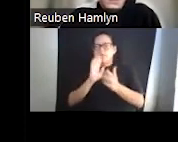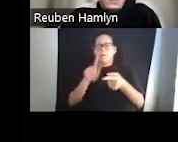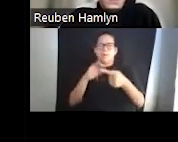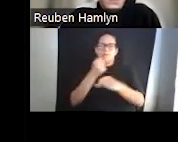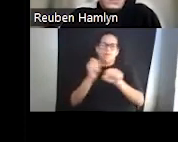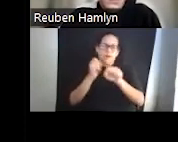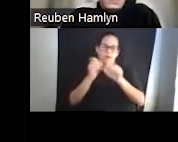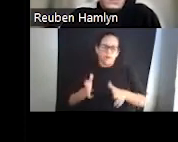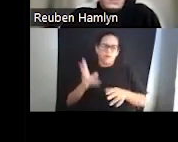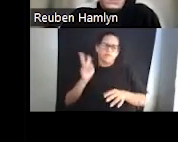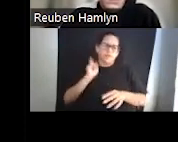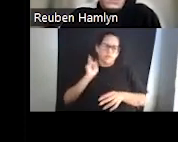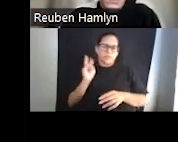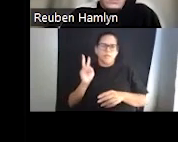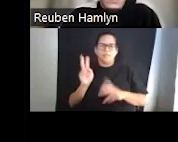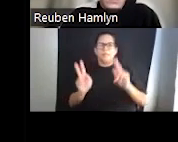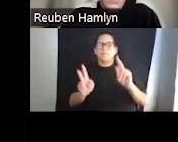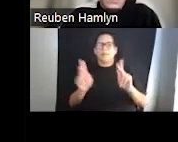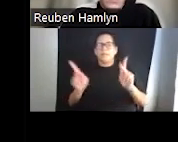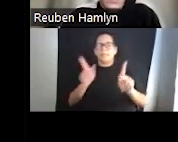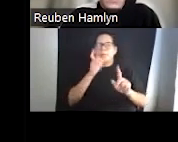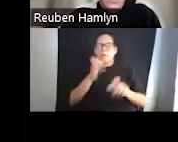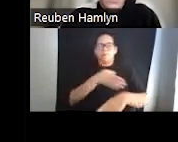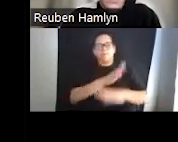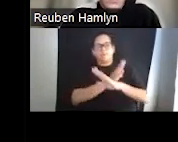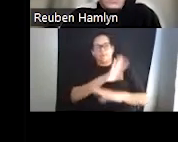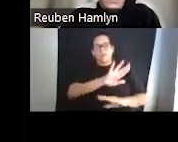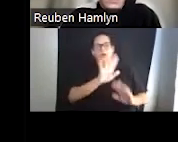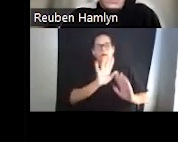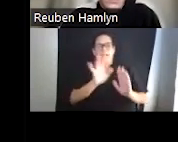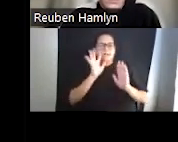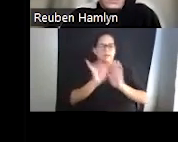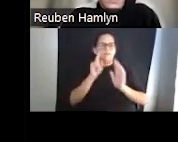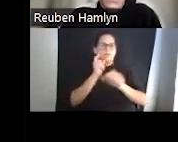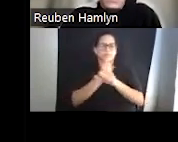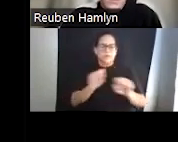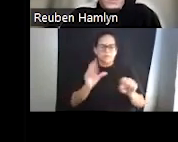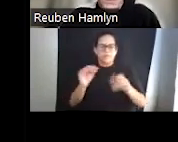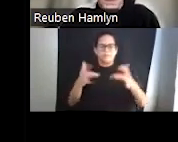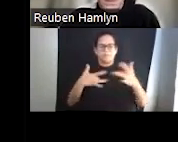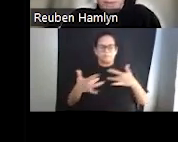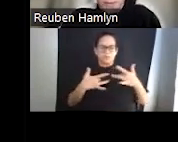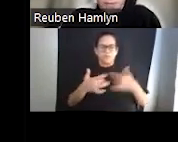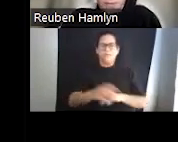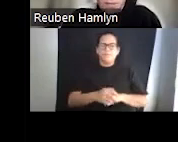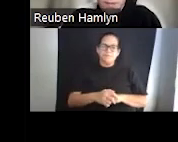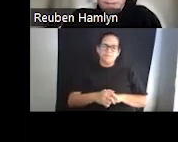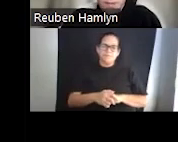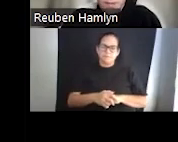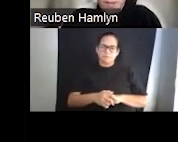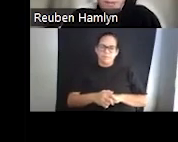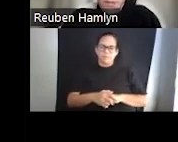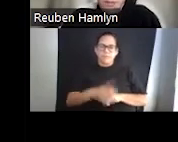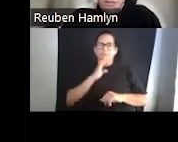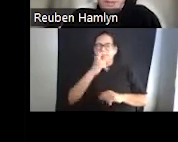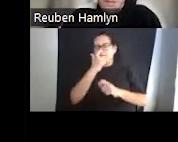survivors, victims, people whose identity needs to be protected for safety and security reasons. But it's interesting to see who